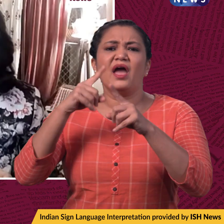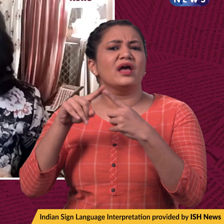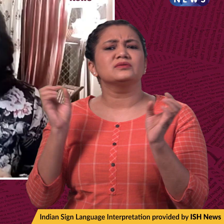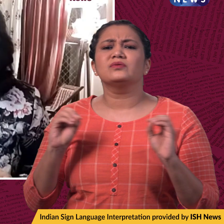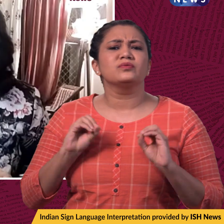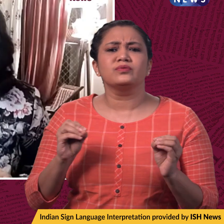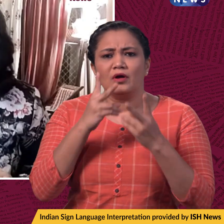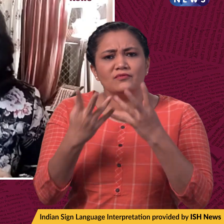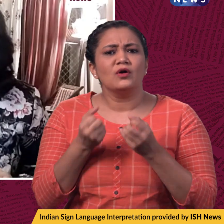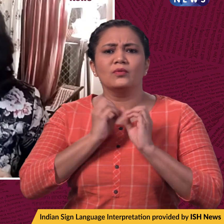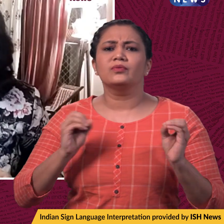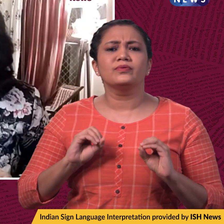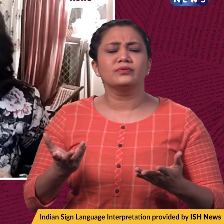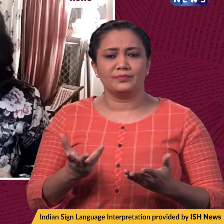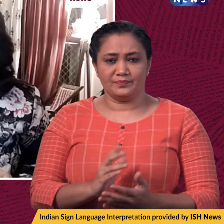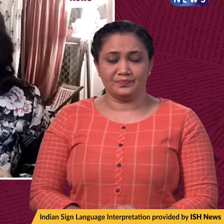XE variant.